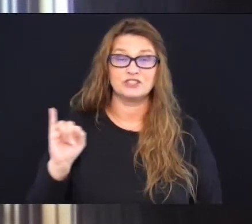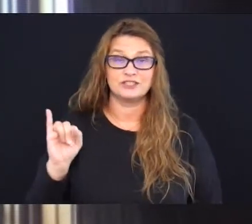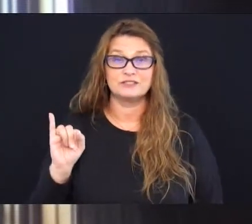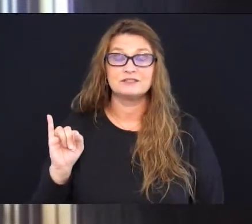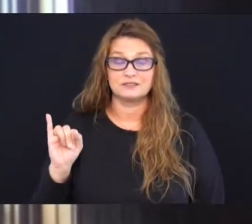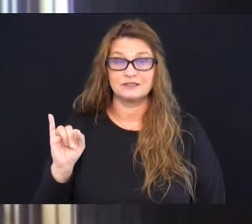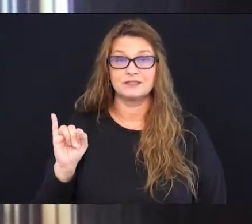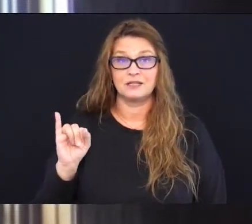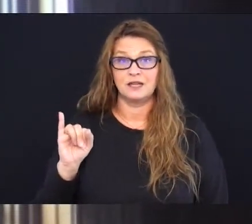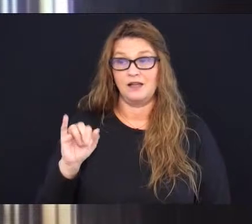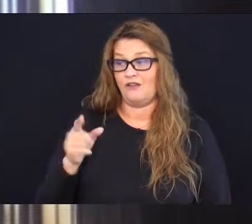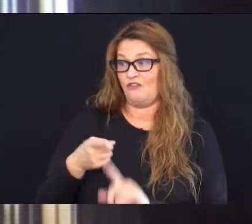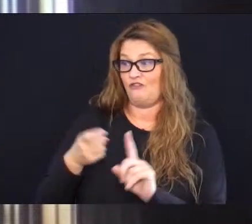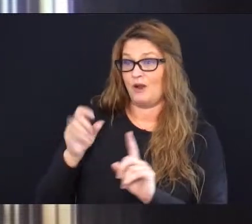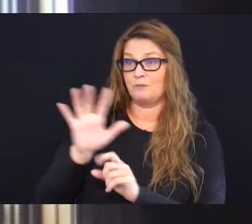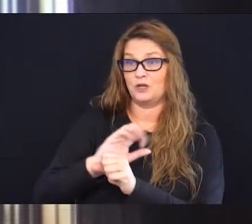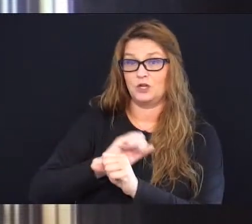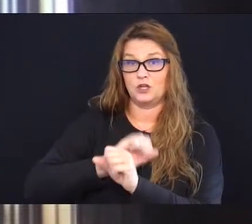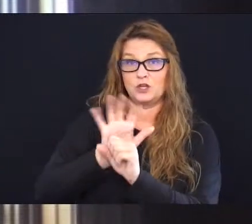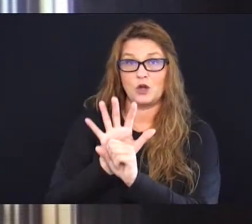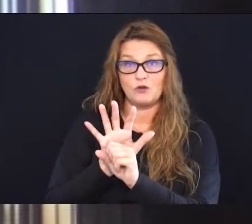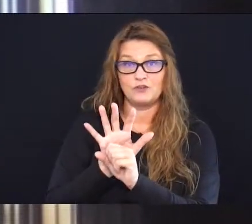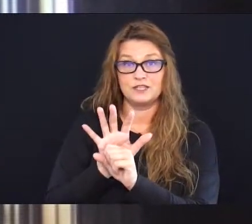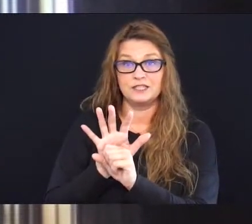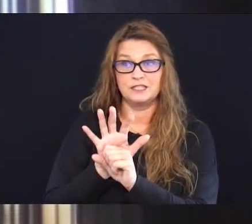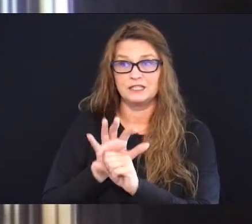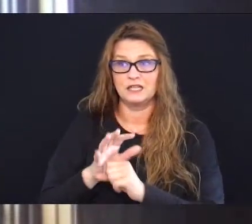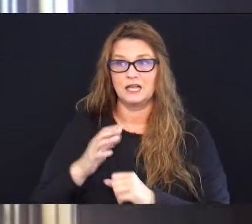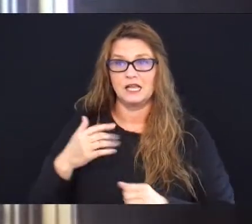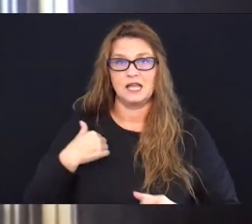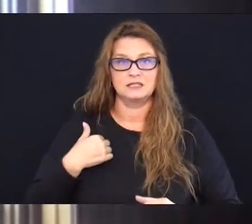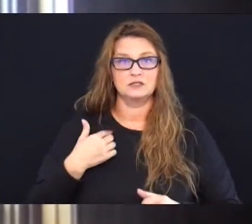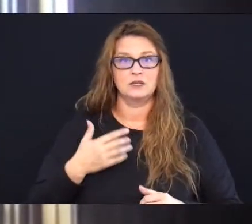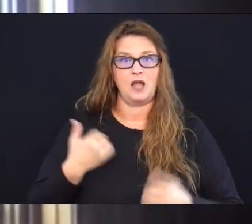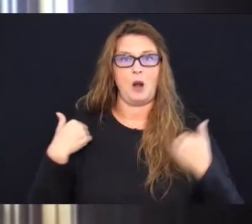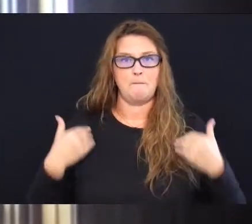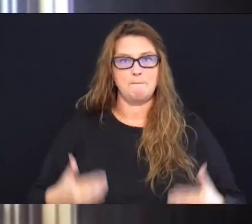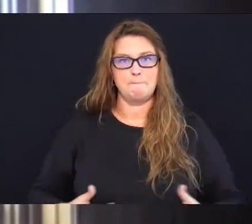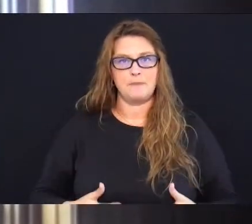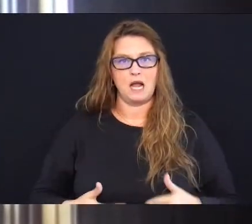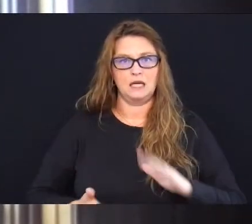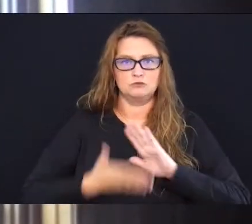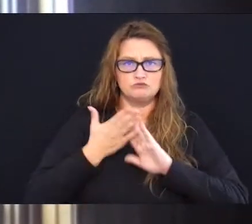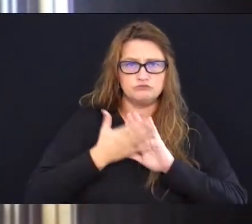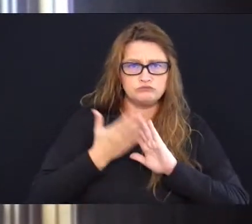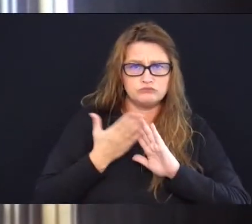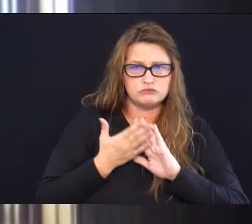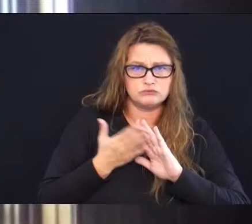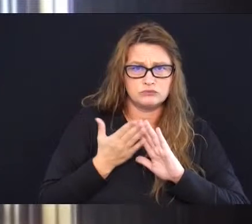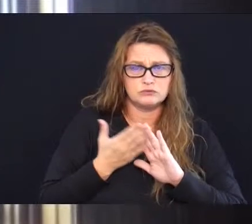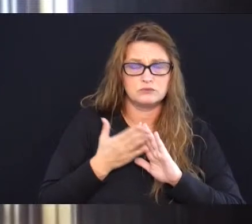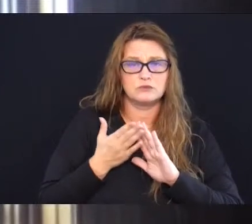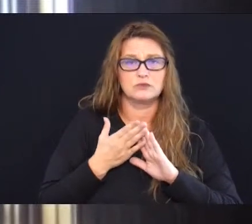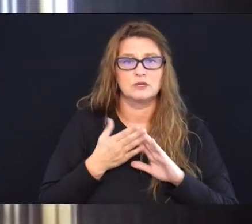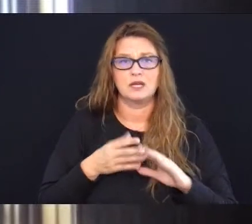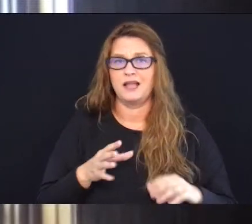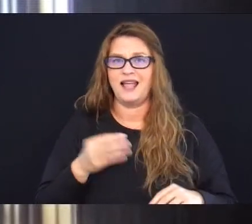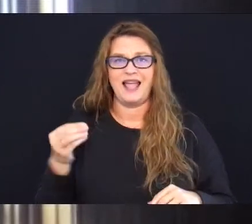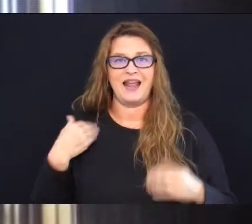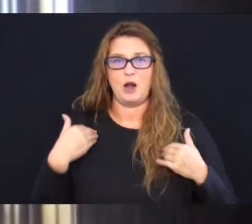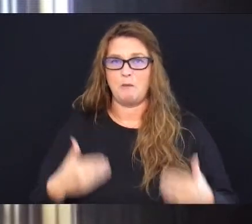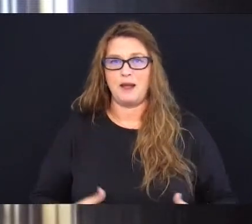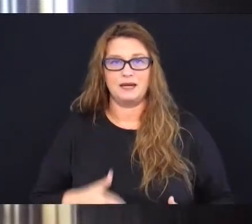with COVID-19, either revving our body's immune system up, and the immune system in the people with long COVID does not return